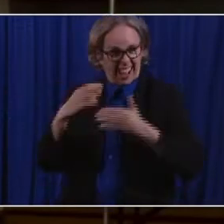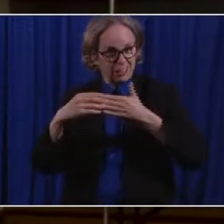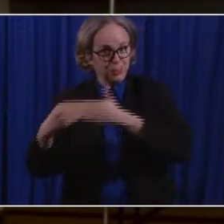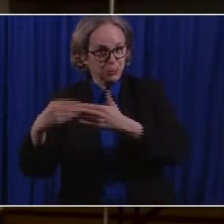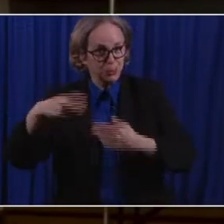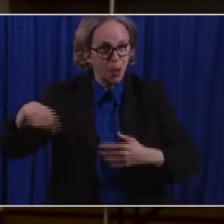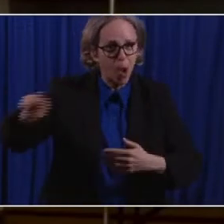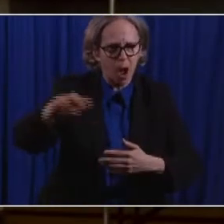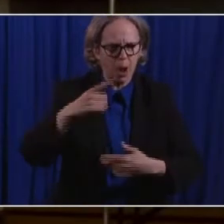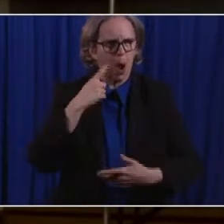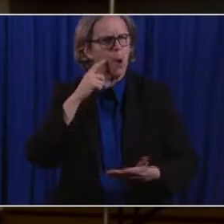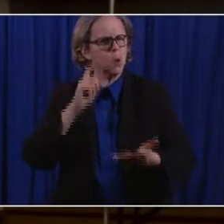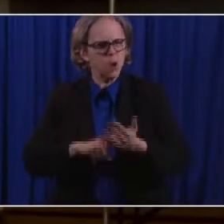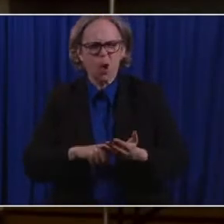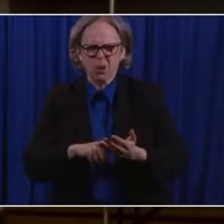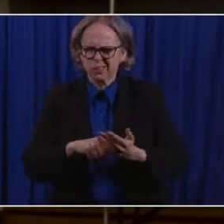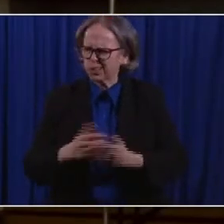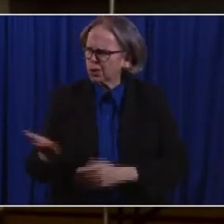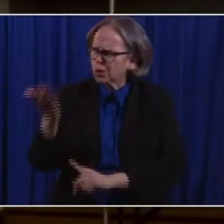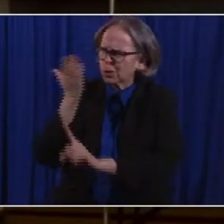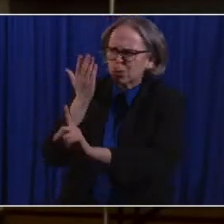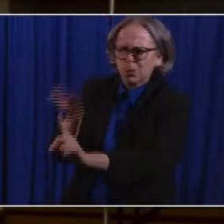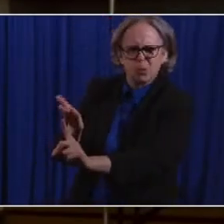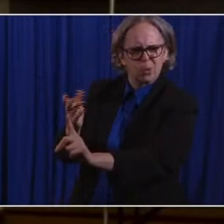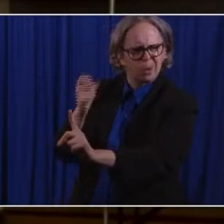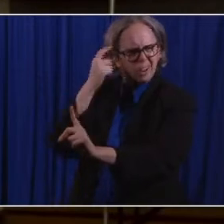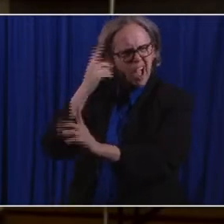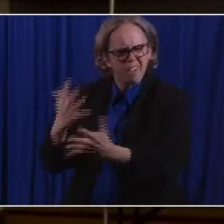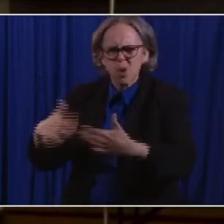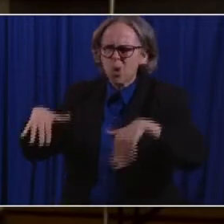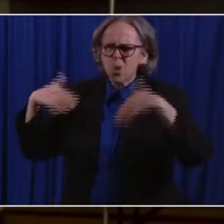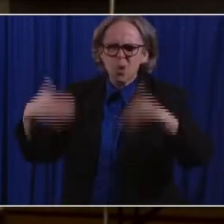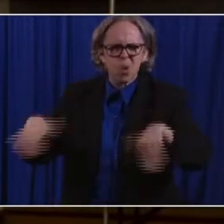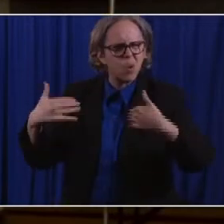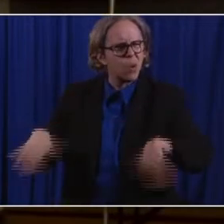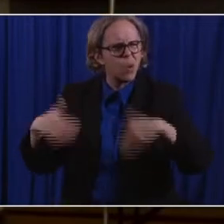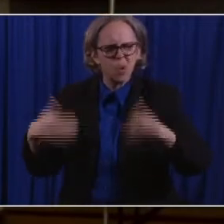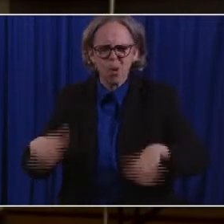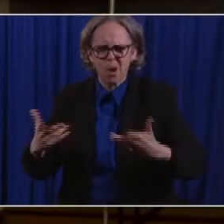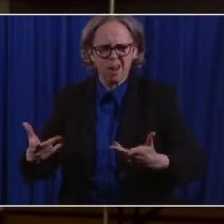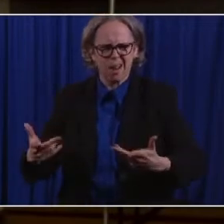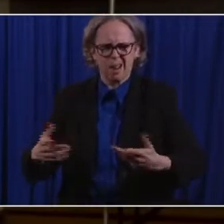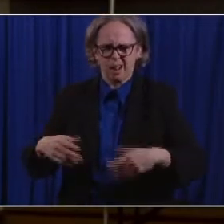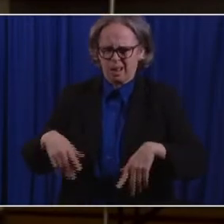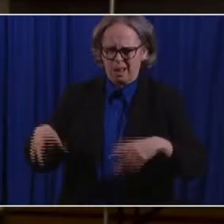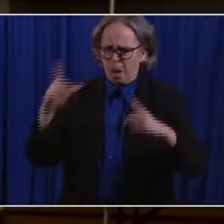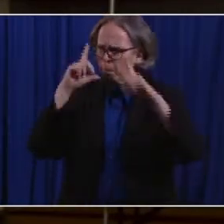the most photographed person in the state of Ohio. But there's a reason for that.